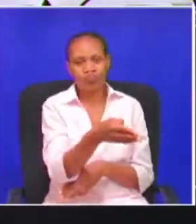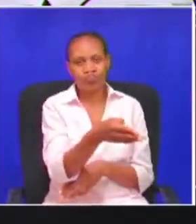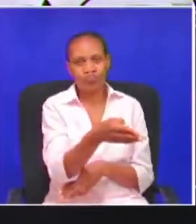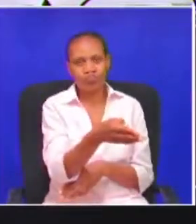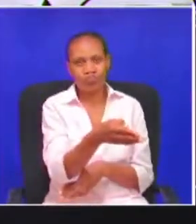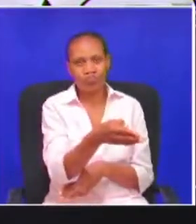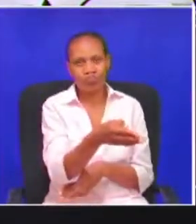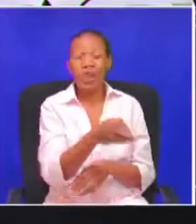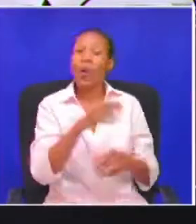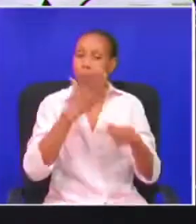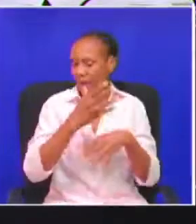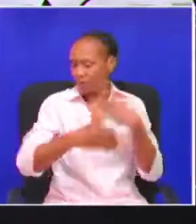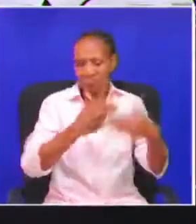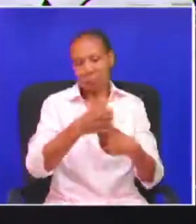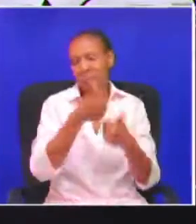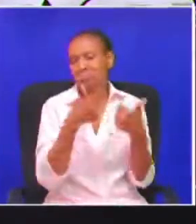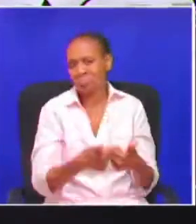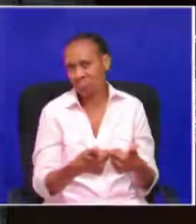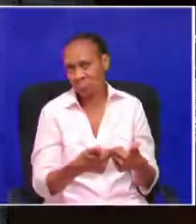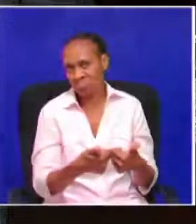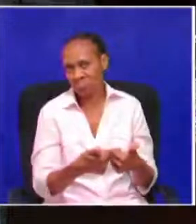that it is working.